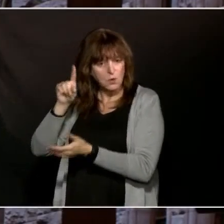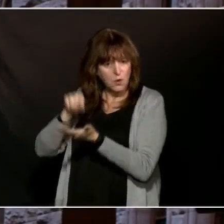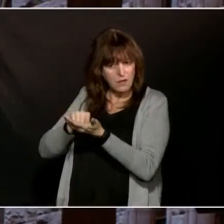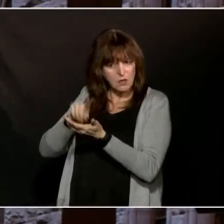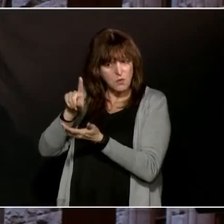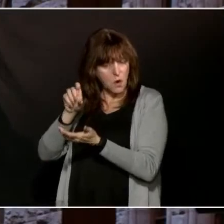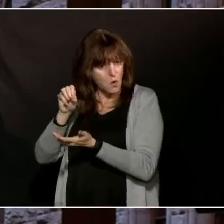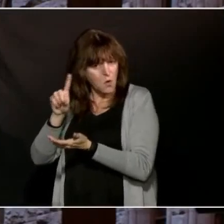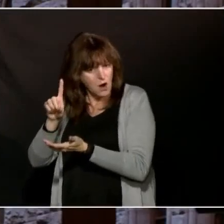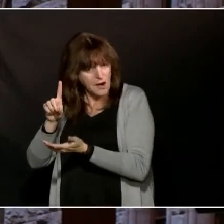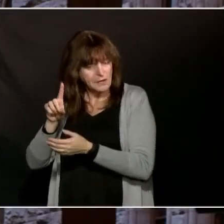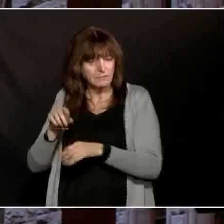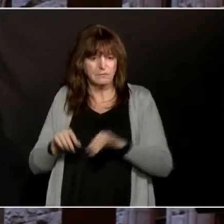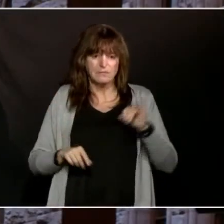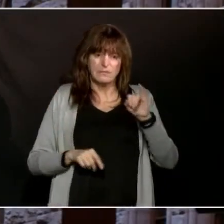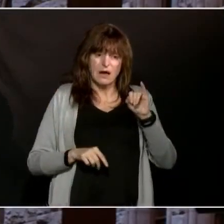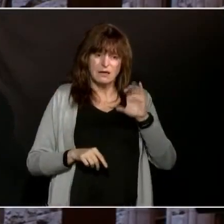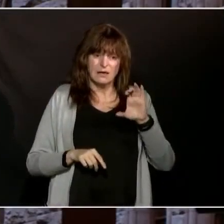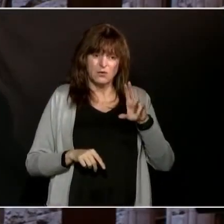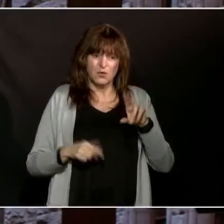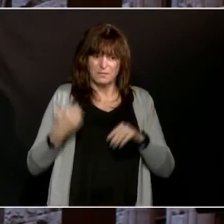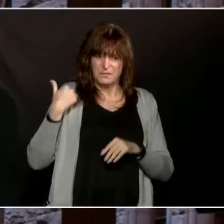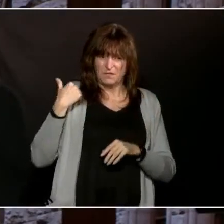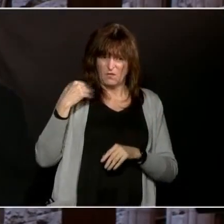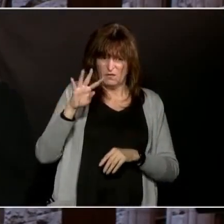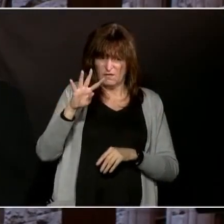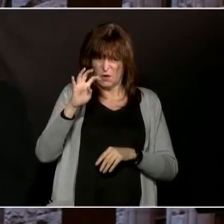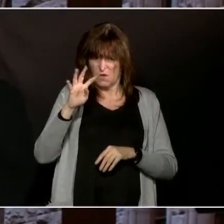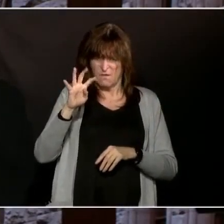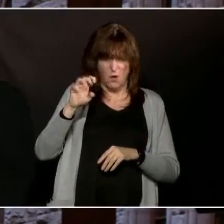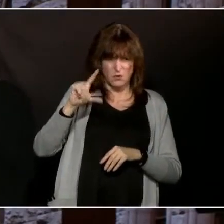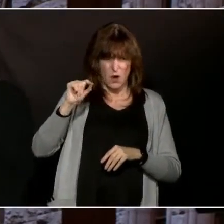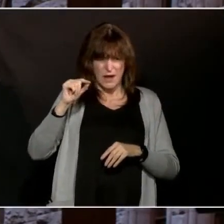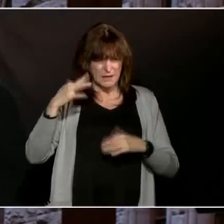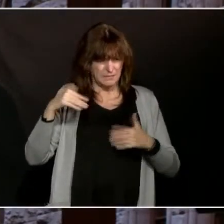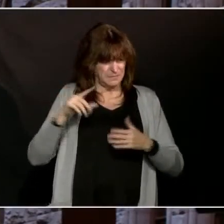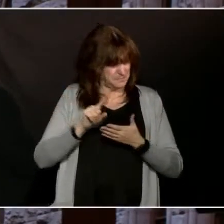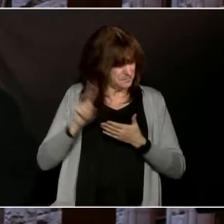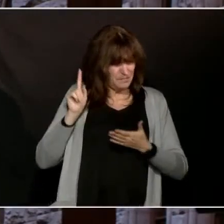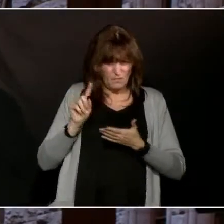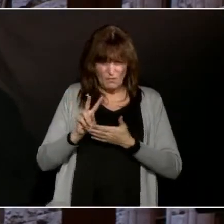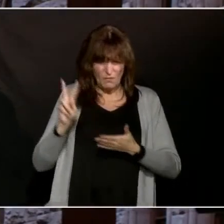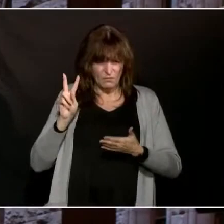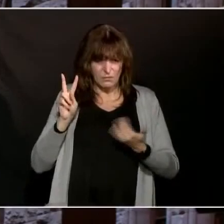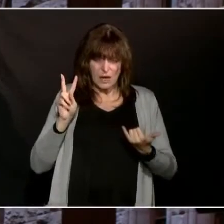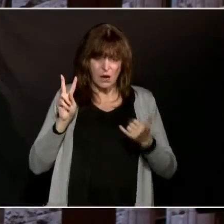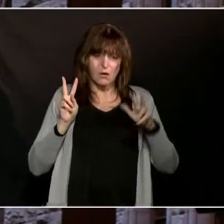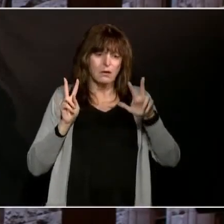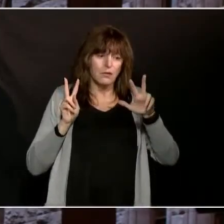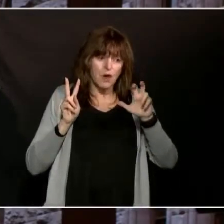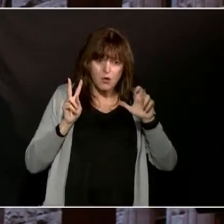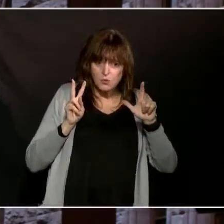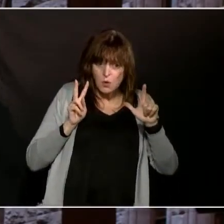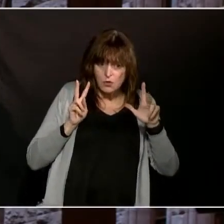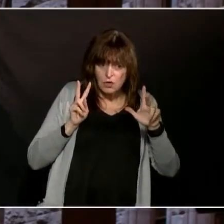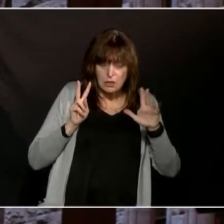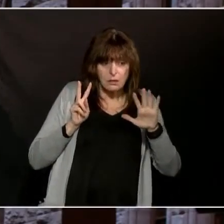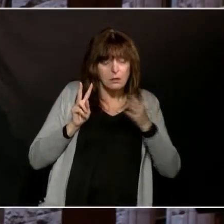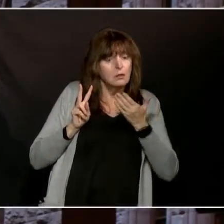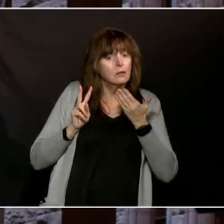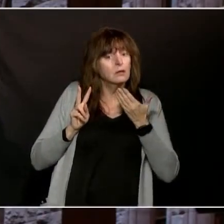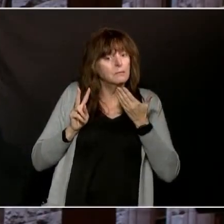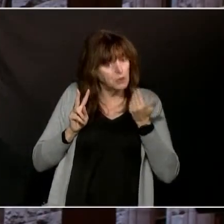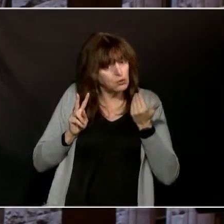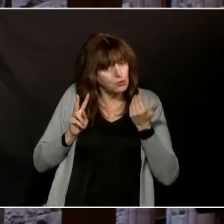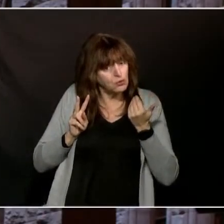were up in the low 400s, up to 420. Just a few weeks ago, we were down to 323. Better, but we're still not